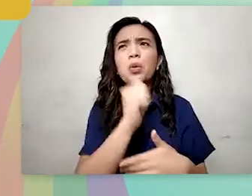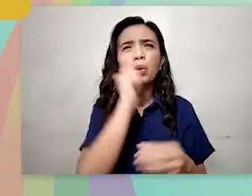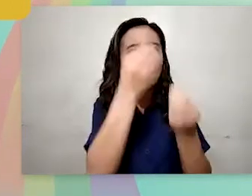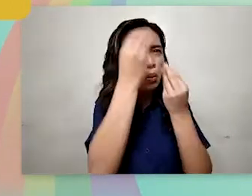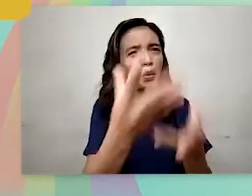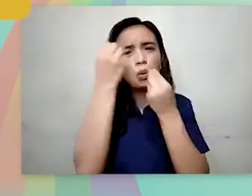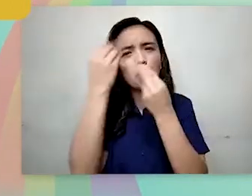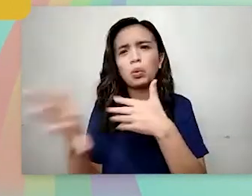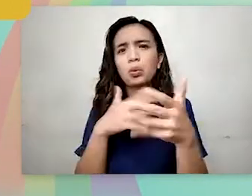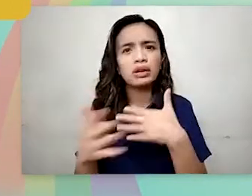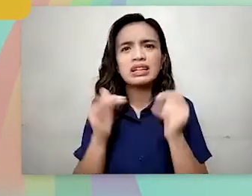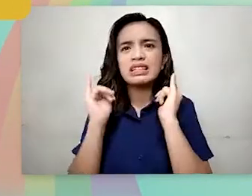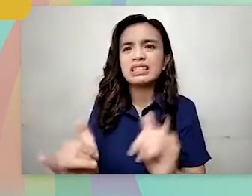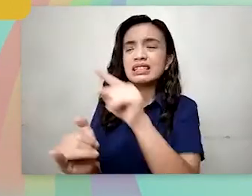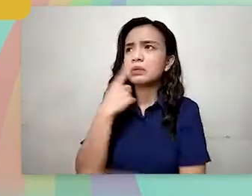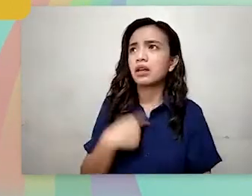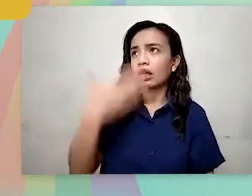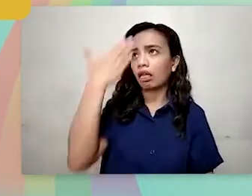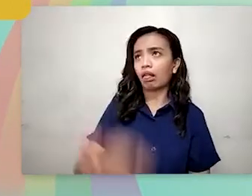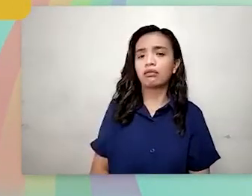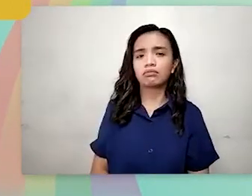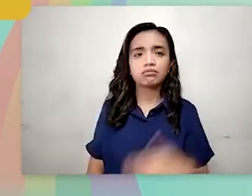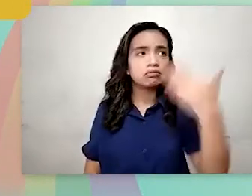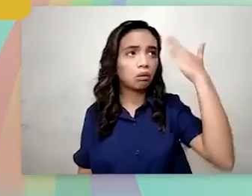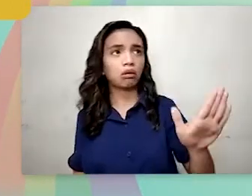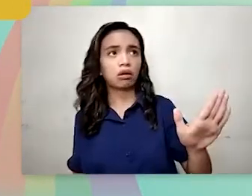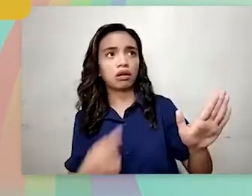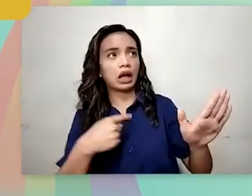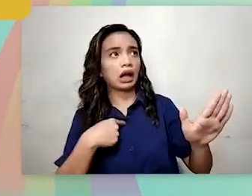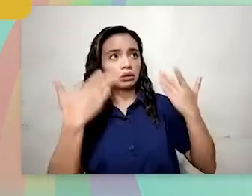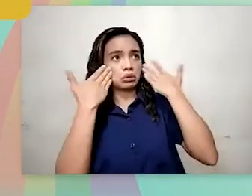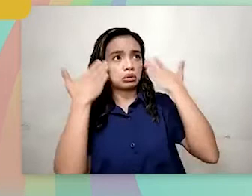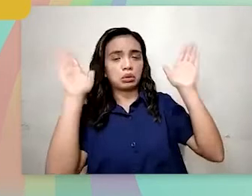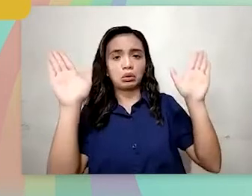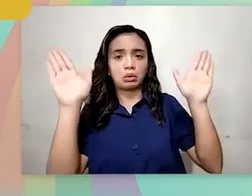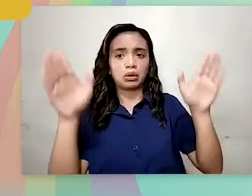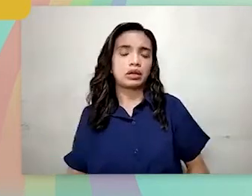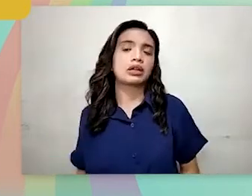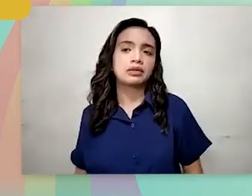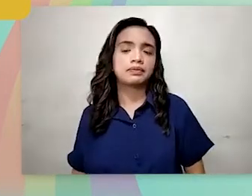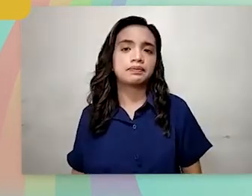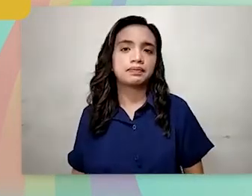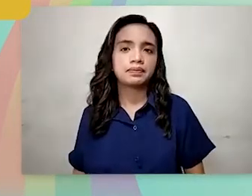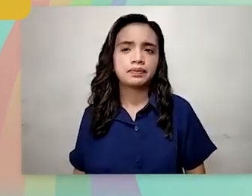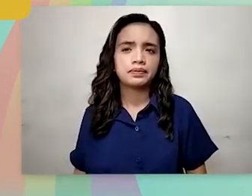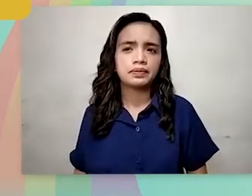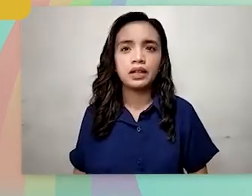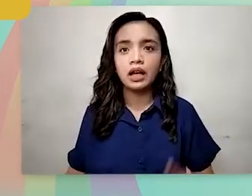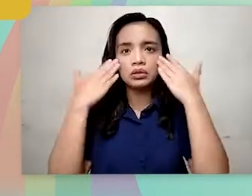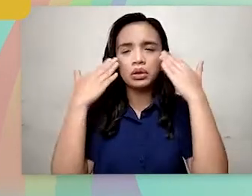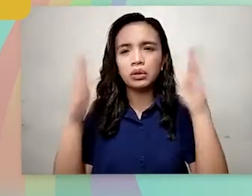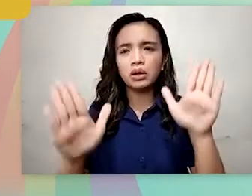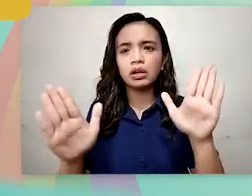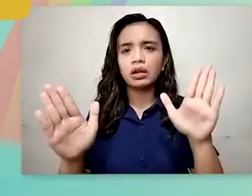example, regulations, no matter how often you tell them and how often you send this, they will still say, we don't know. I